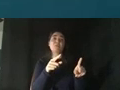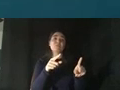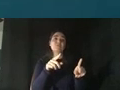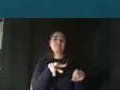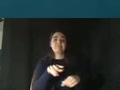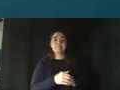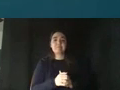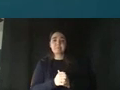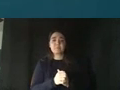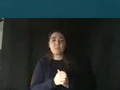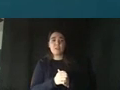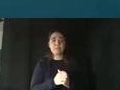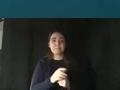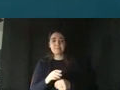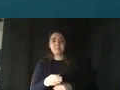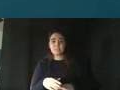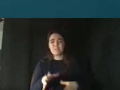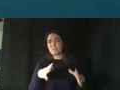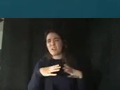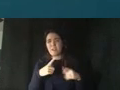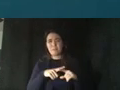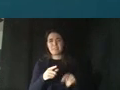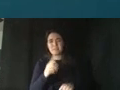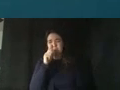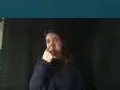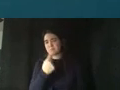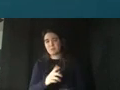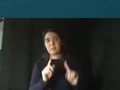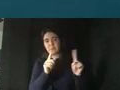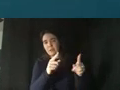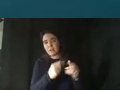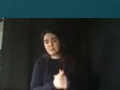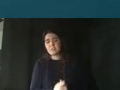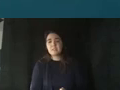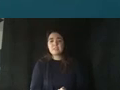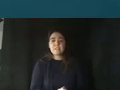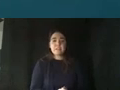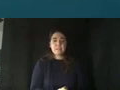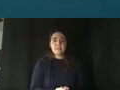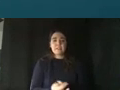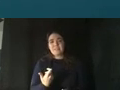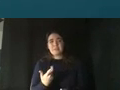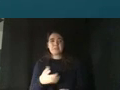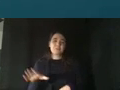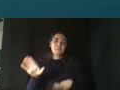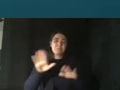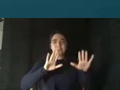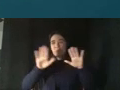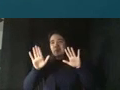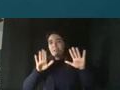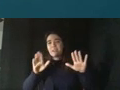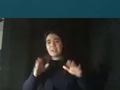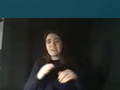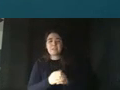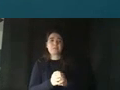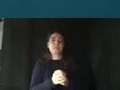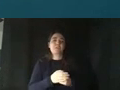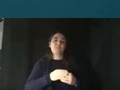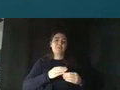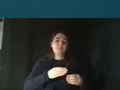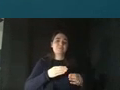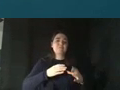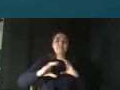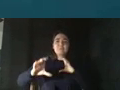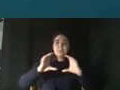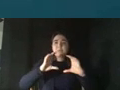bored. So he went on a patrol, and it was just one of those patrols where you wave and you say hi and you try to win hearts and minds.